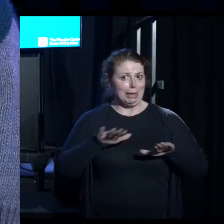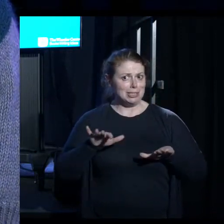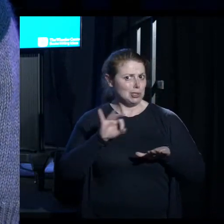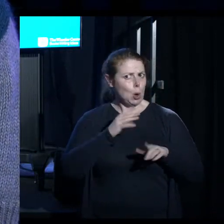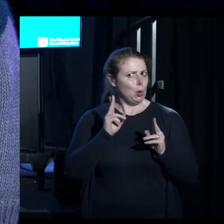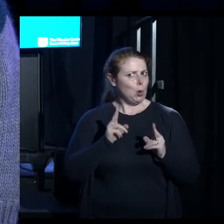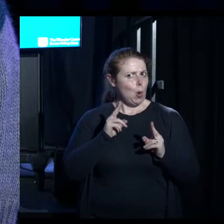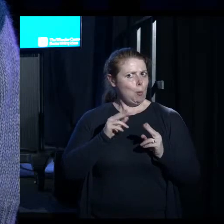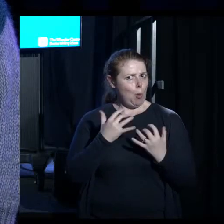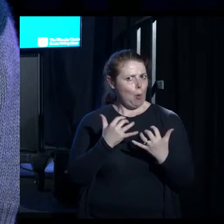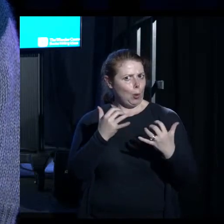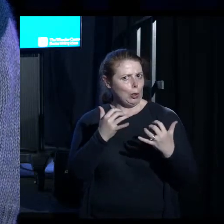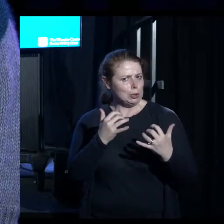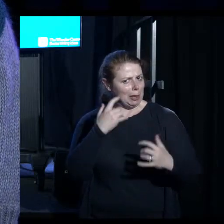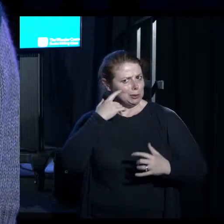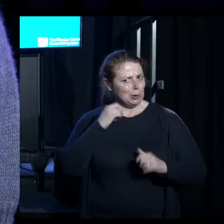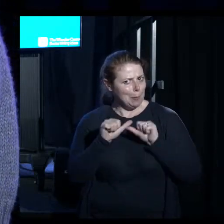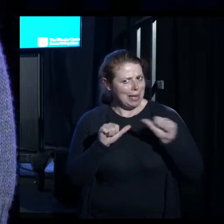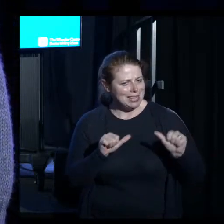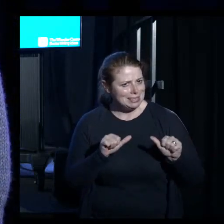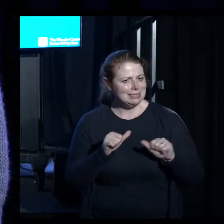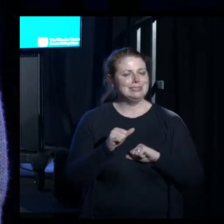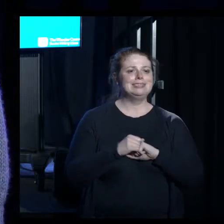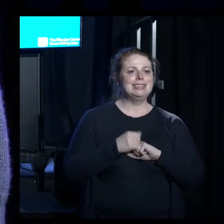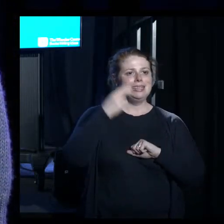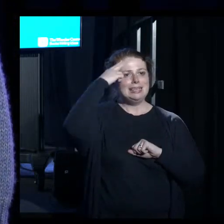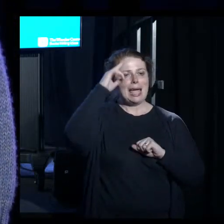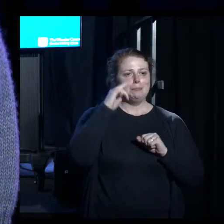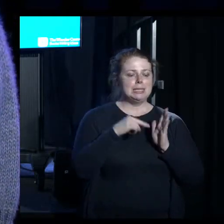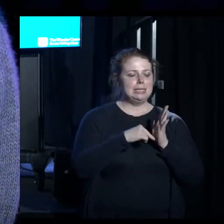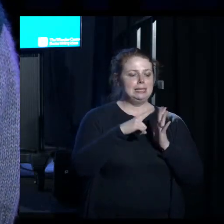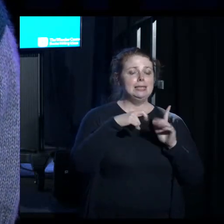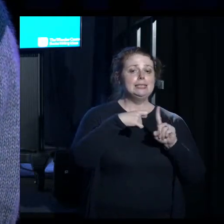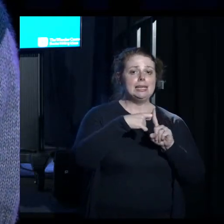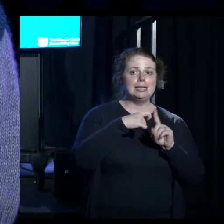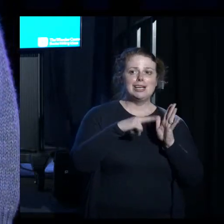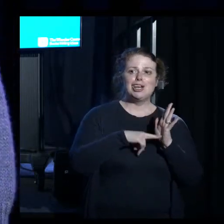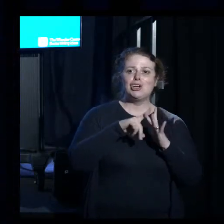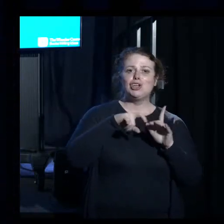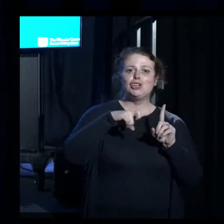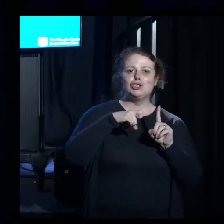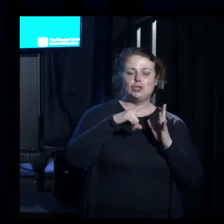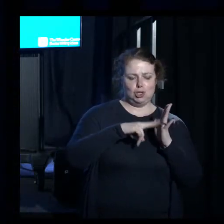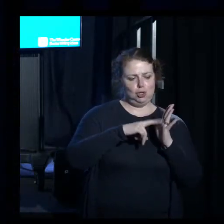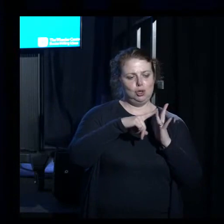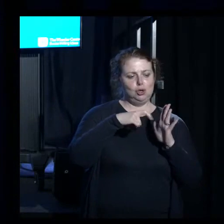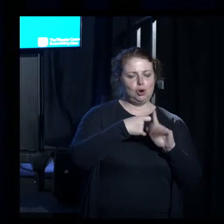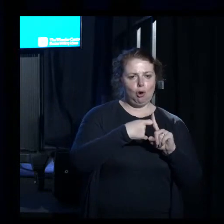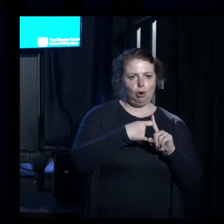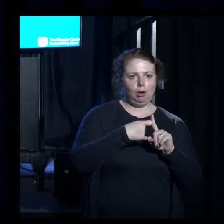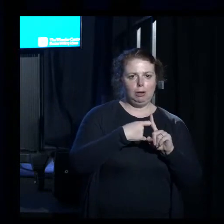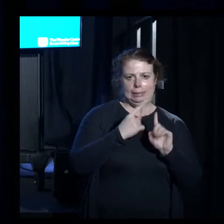but I'll give it my best go, and it's called TikTok Dance.